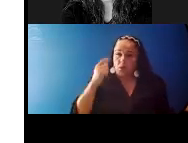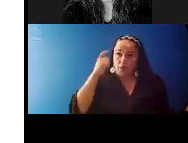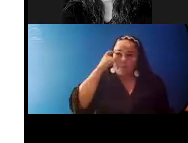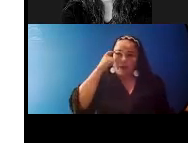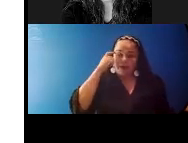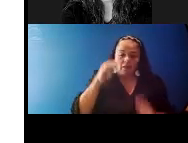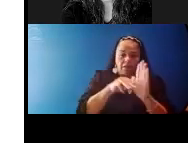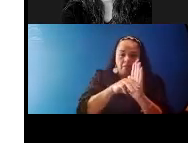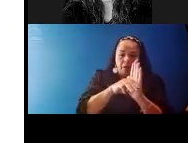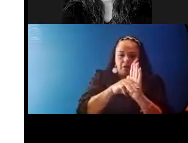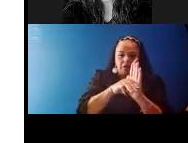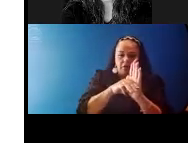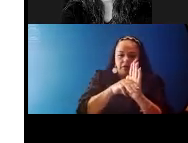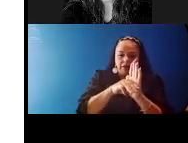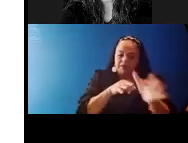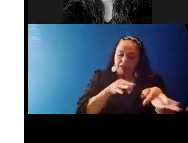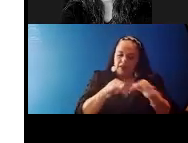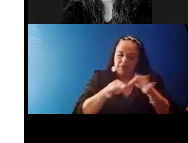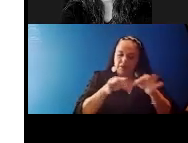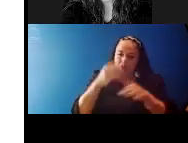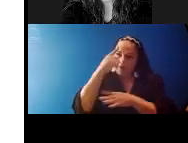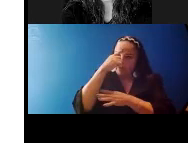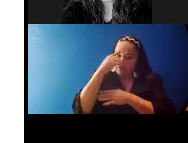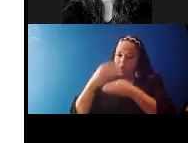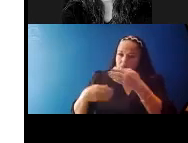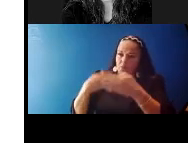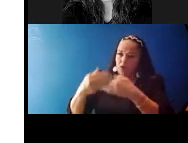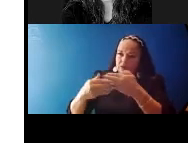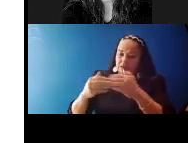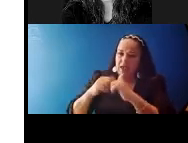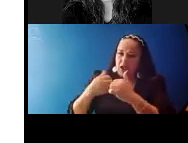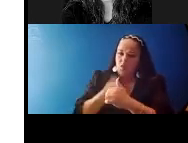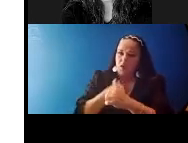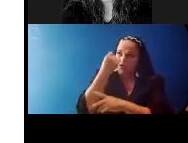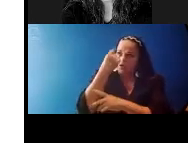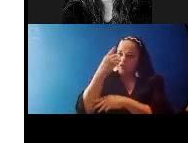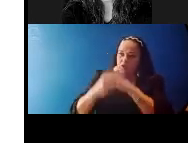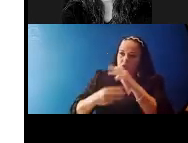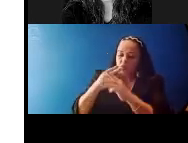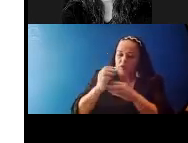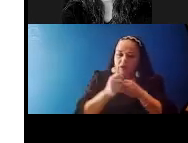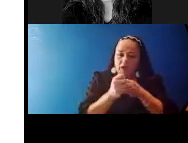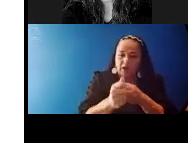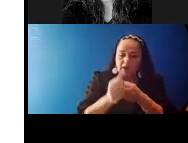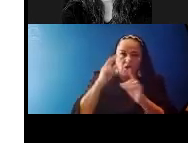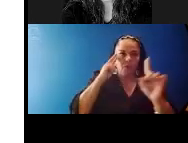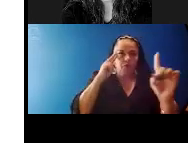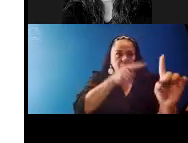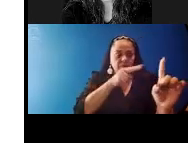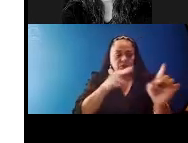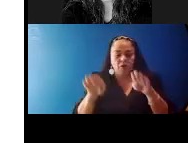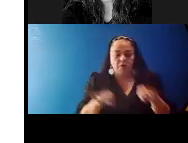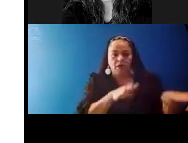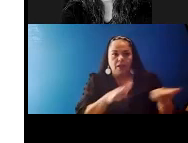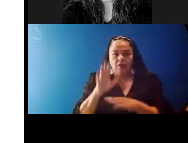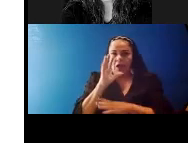an explanation of our thought process and how we understand the world around us. It guides our perceptions and our behaviors, what assumptions,